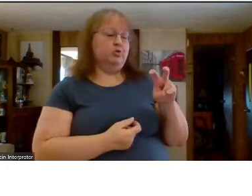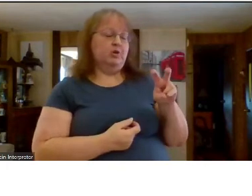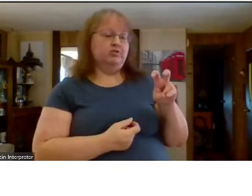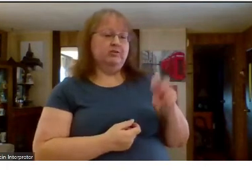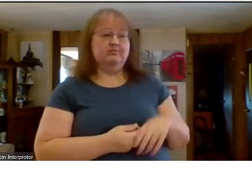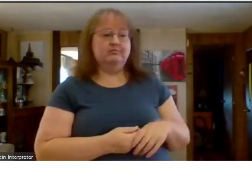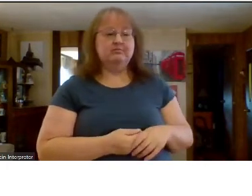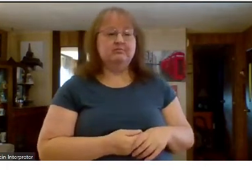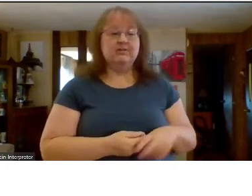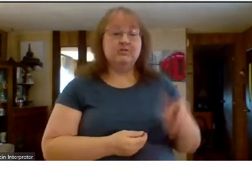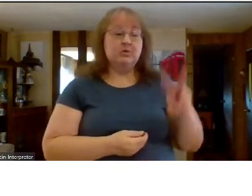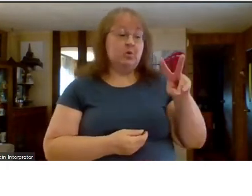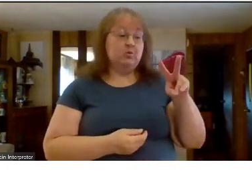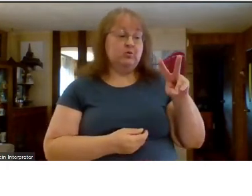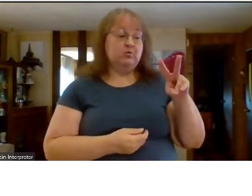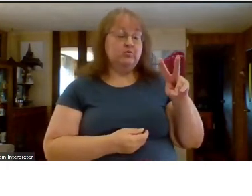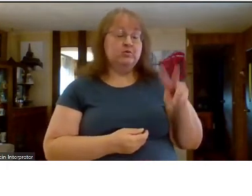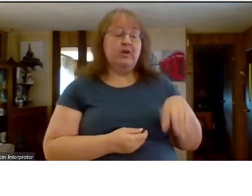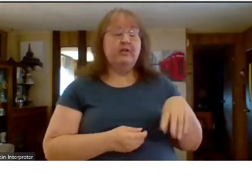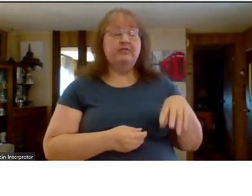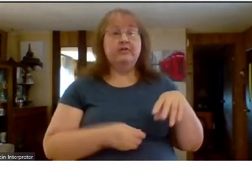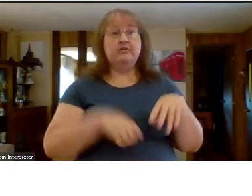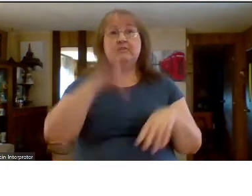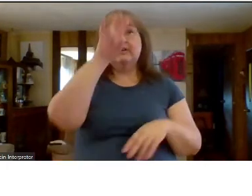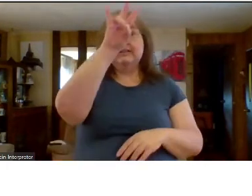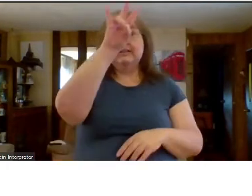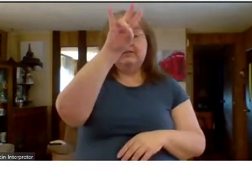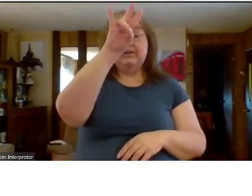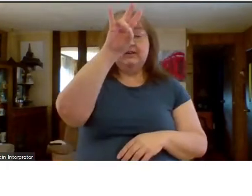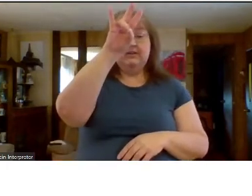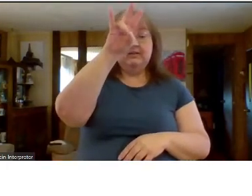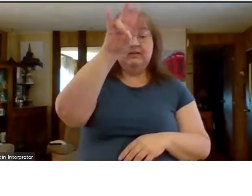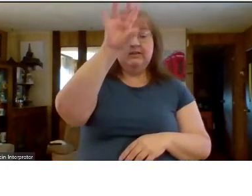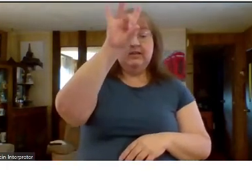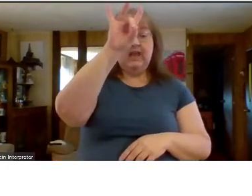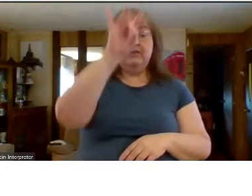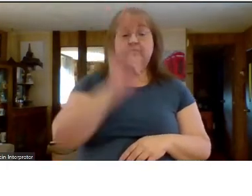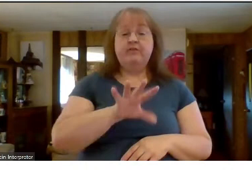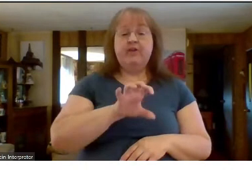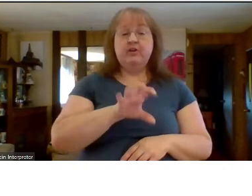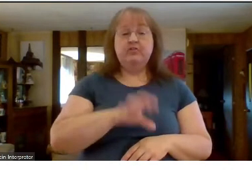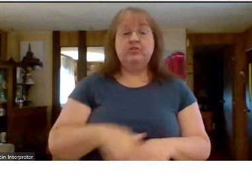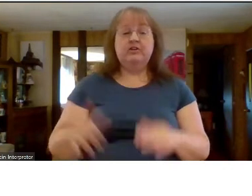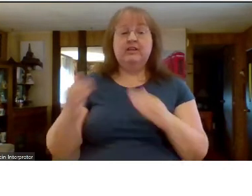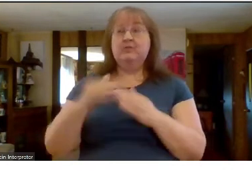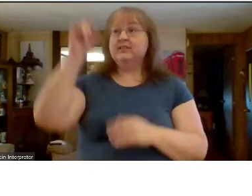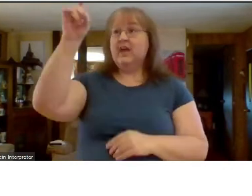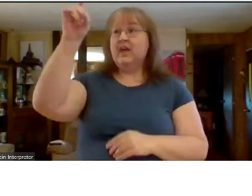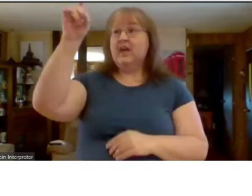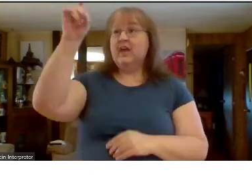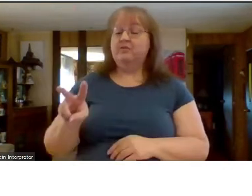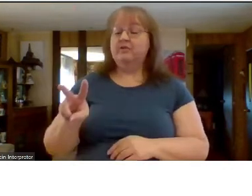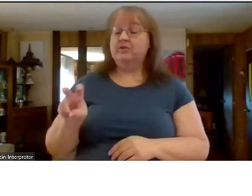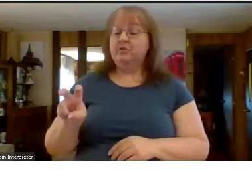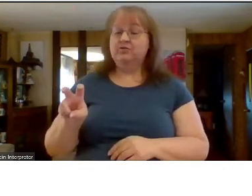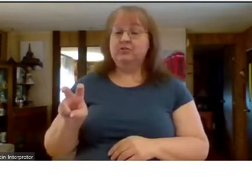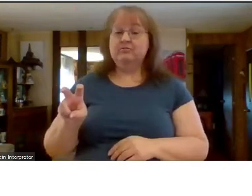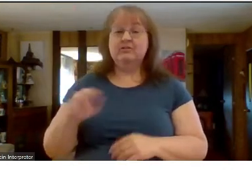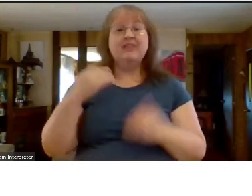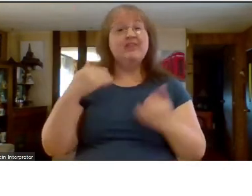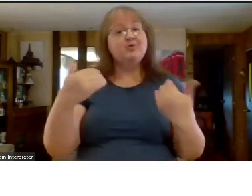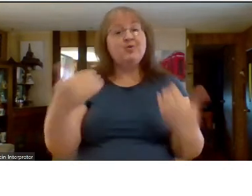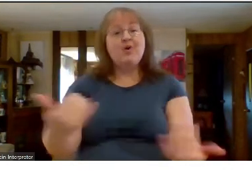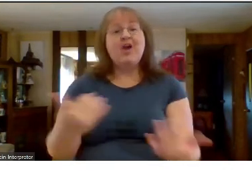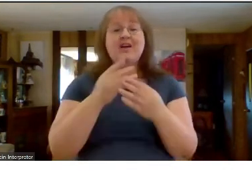200. There you go. So we have 78 out of 500 equals x over